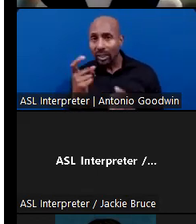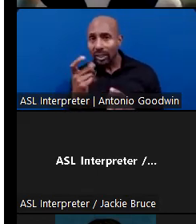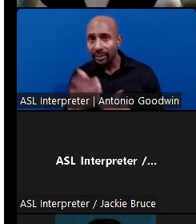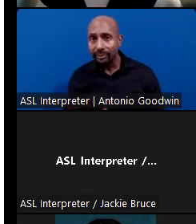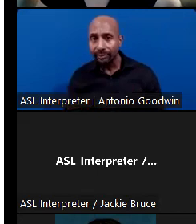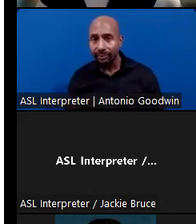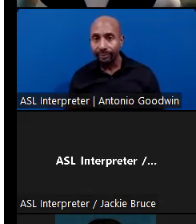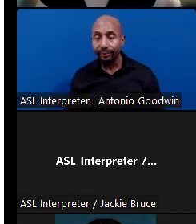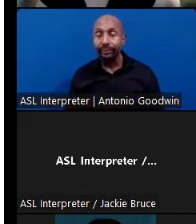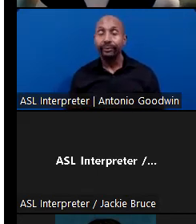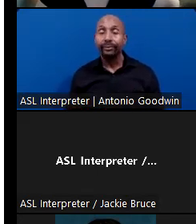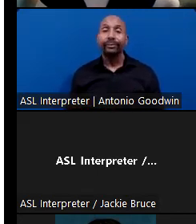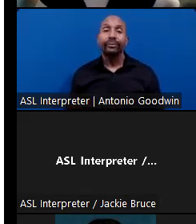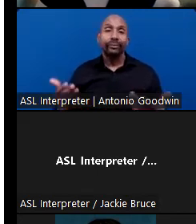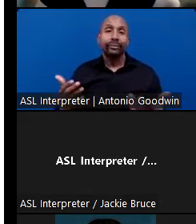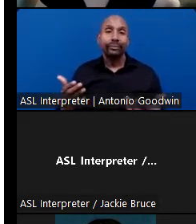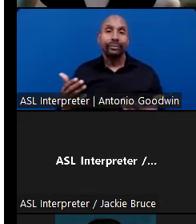No dumb questions, promise.